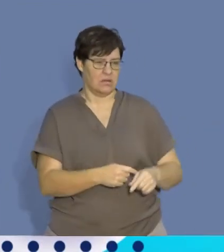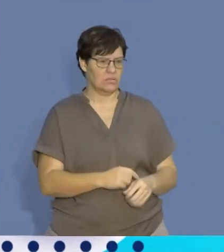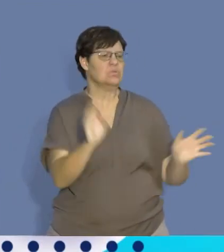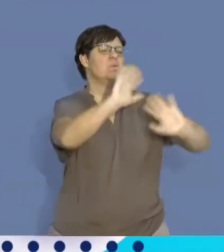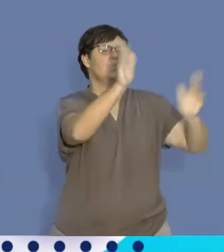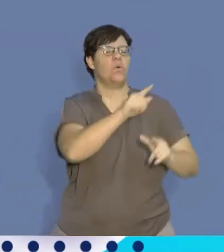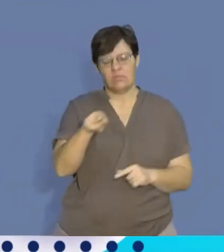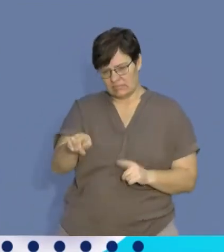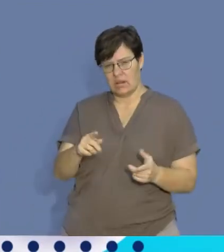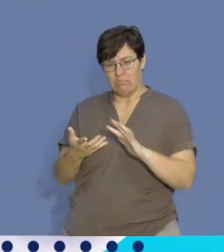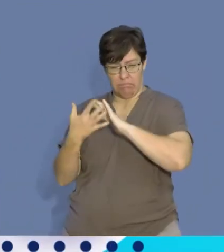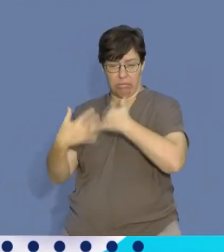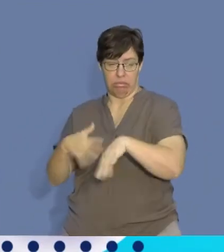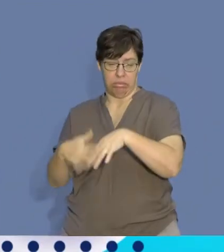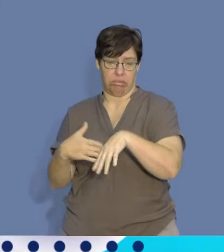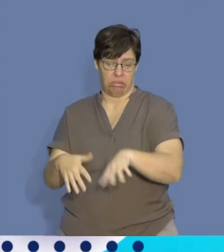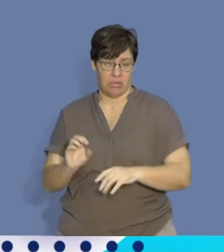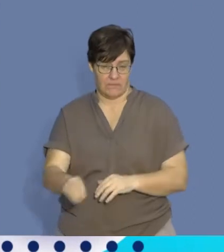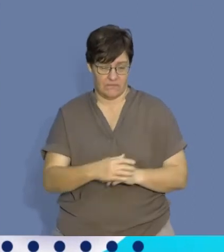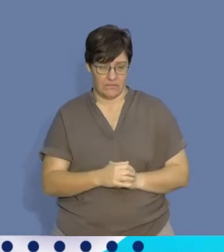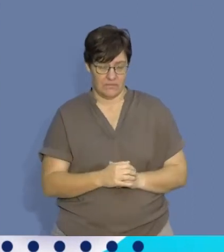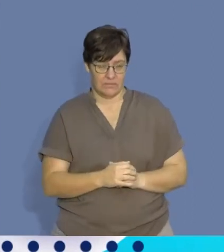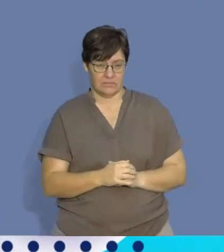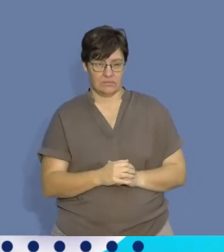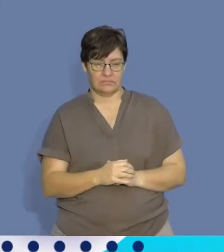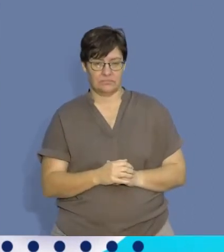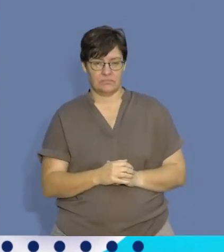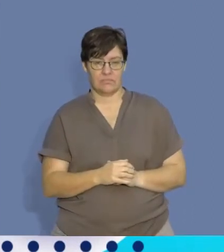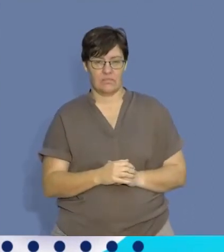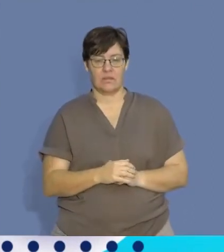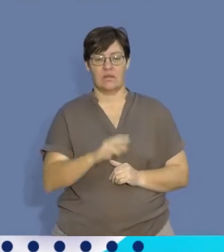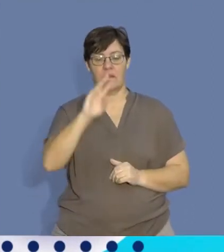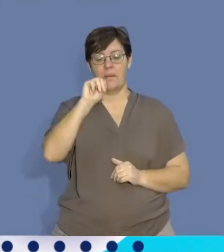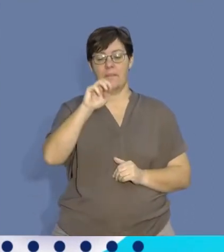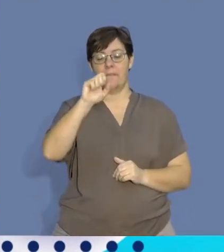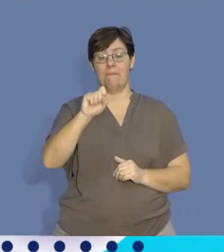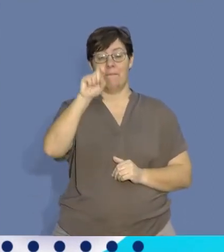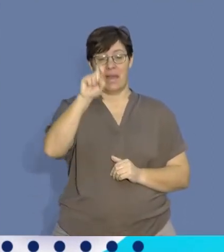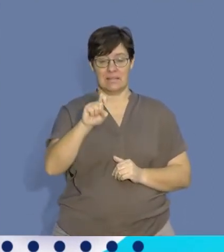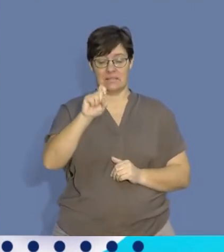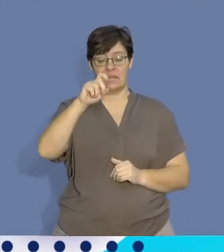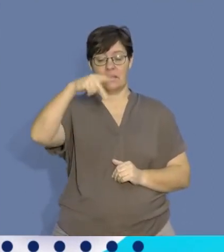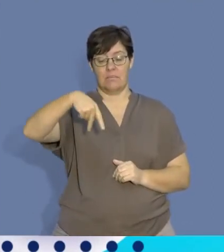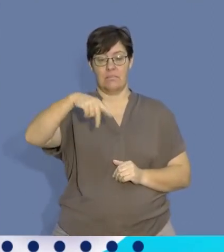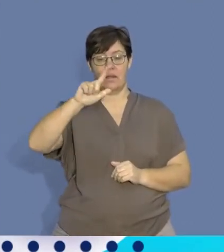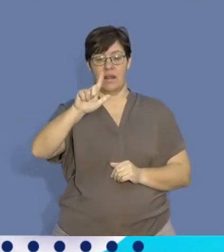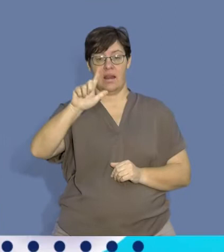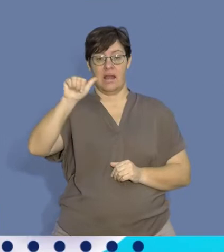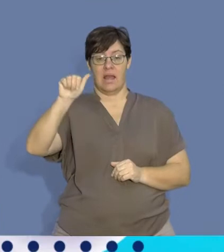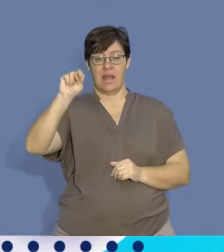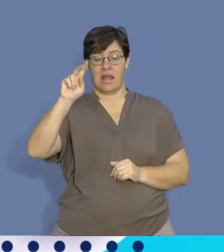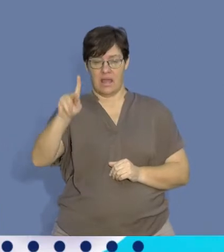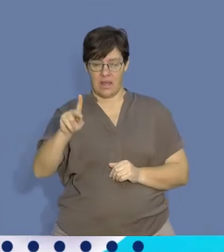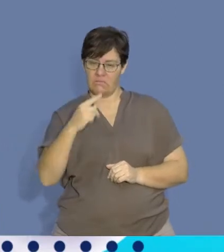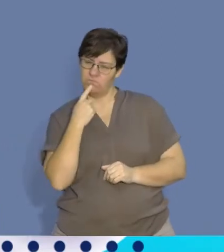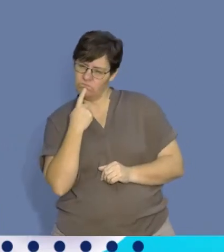big mess. Then along came a scientist called Max Planck. He did some work, and